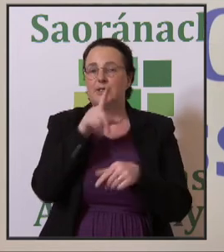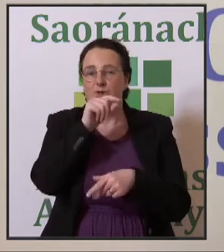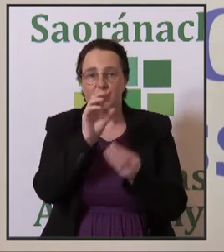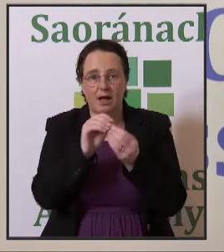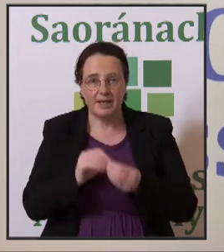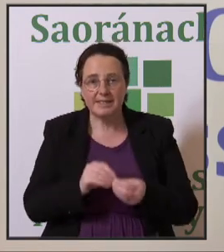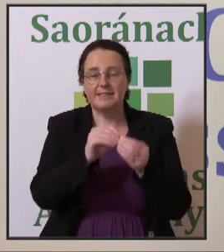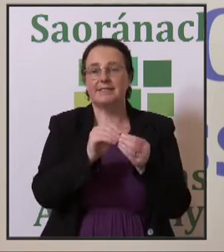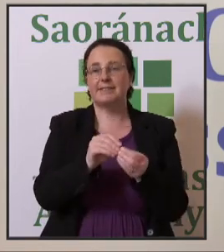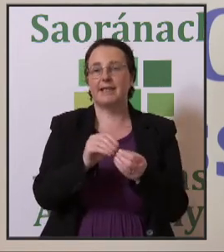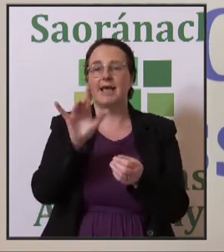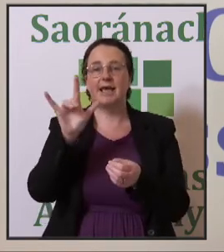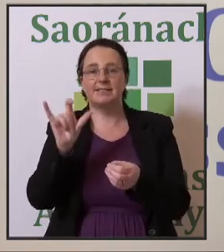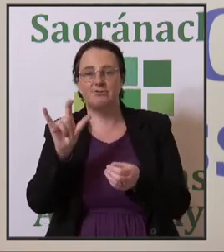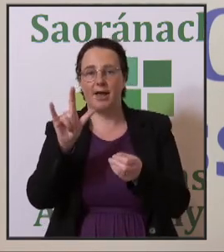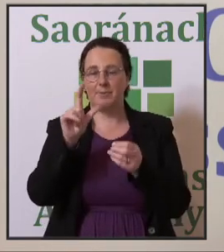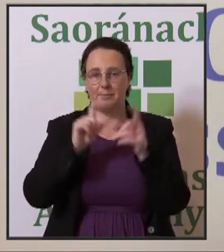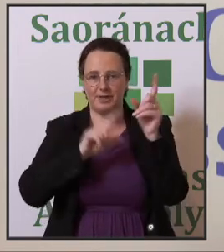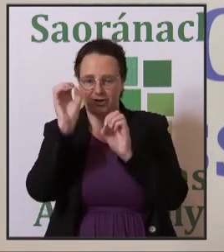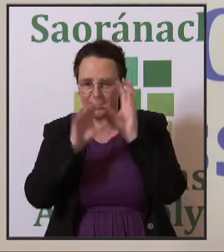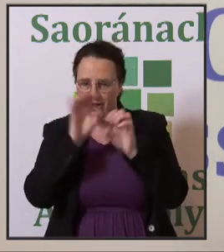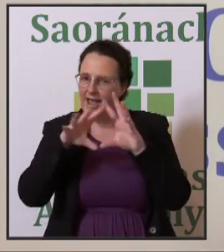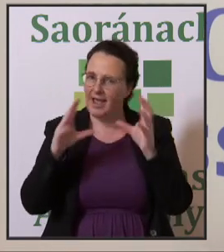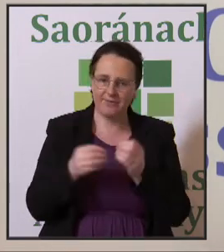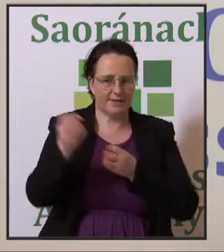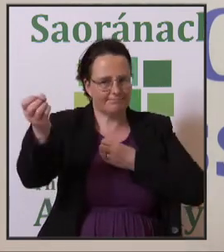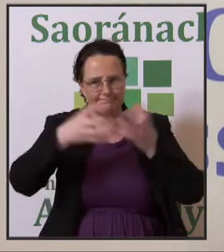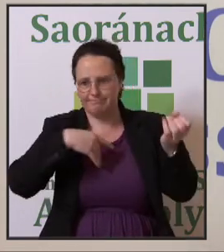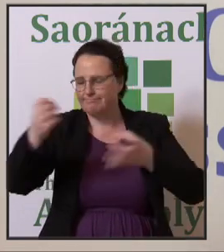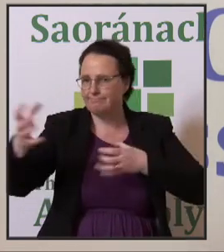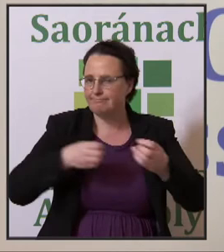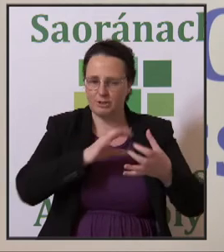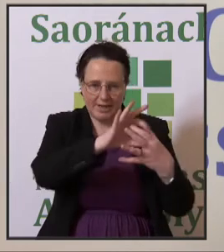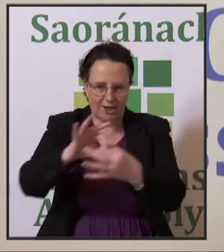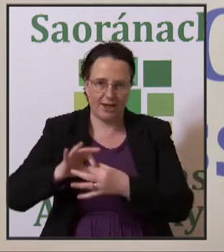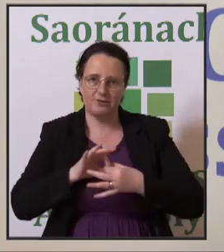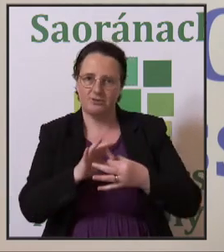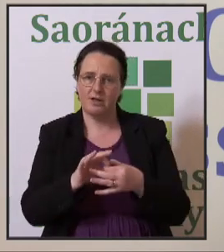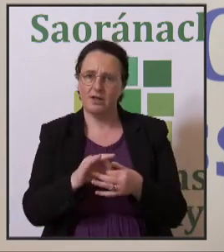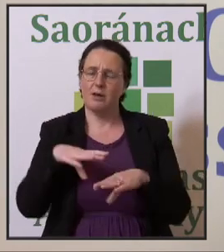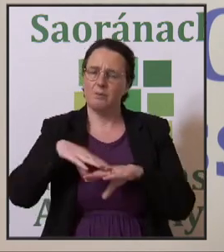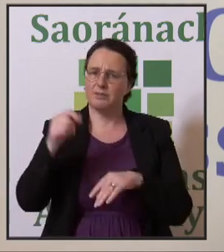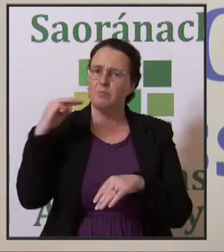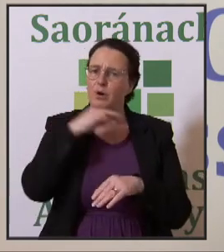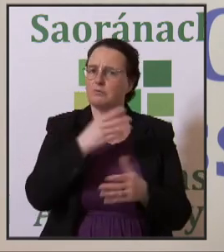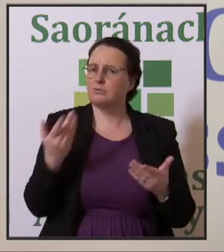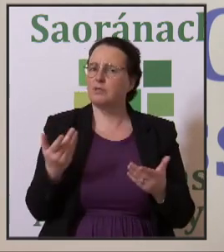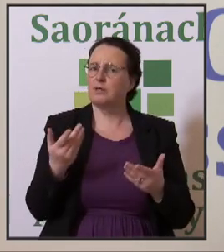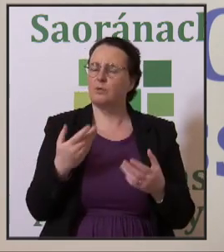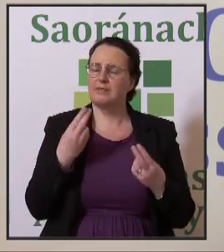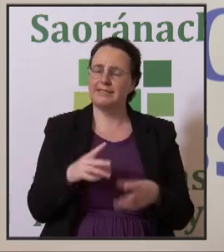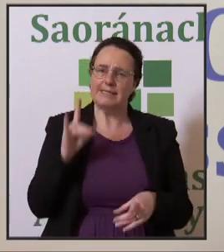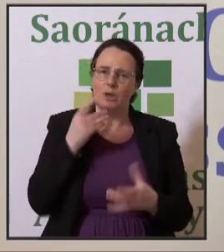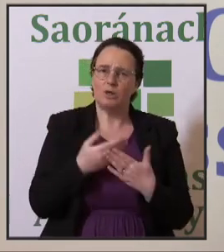Instagram pictures. We will embrace all formats and all platforms. The most important thing is that we hear what you have to